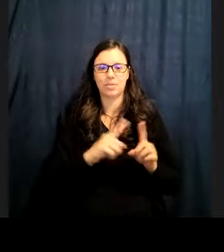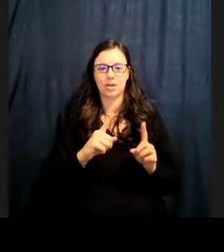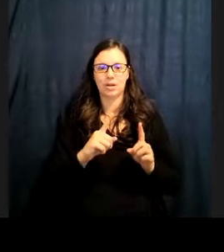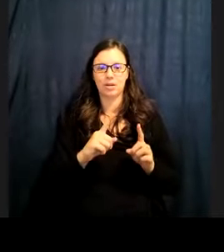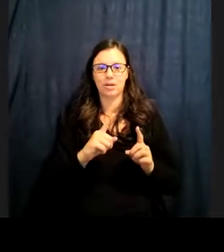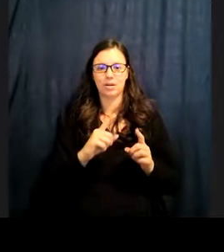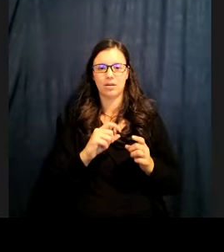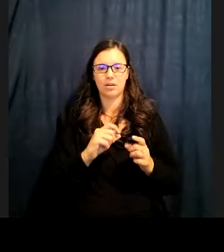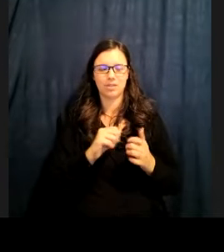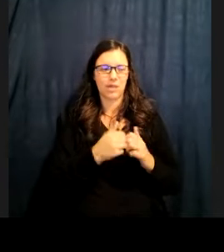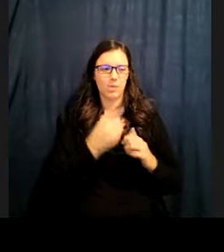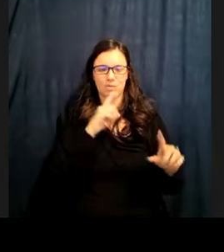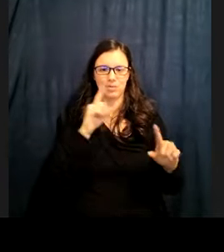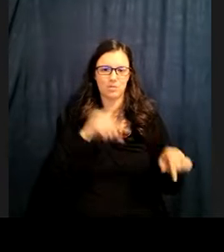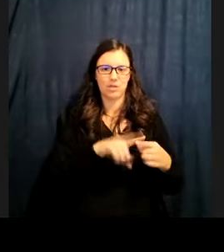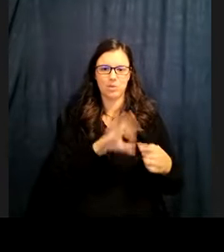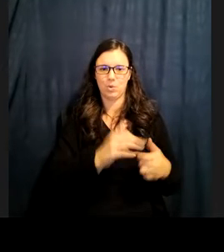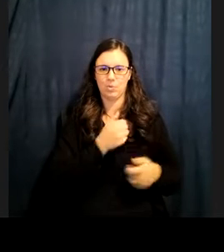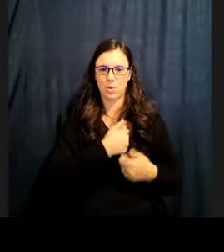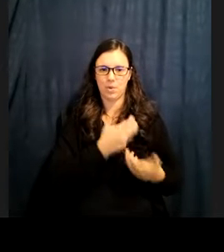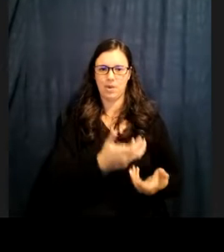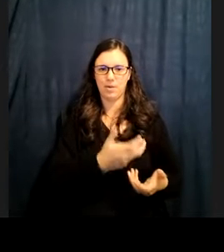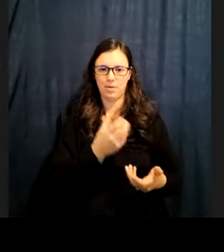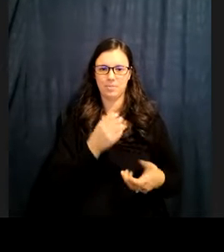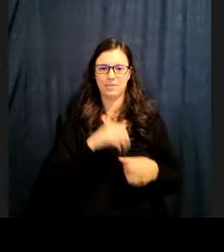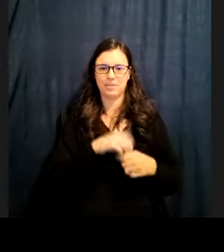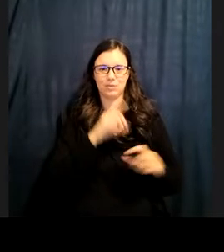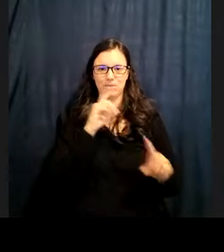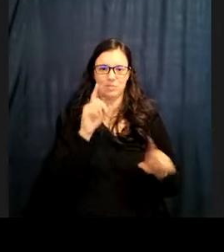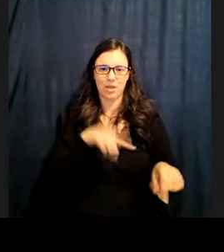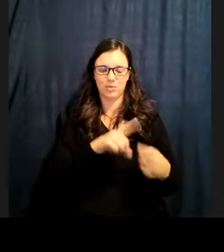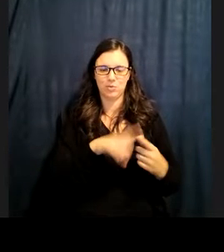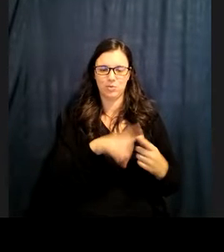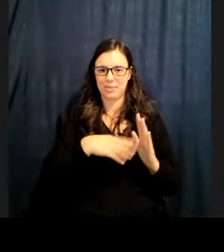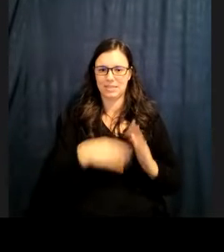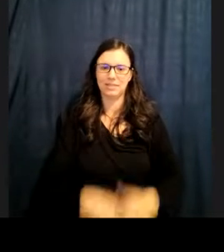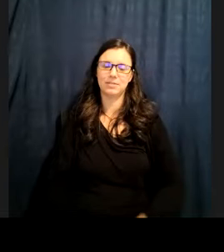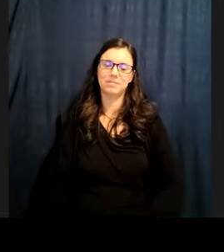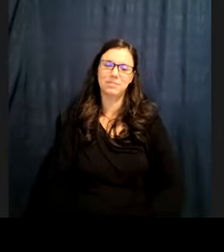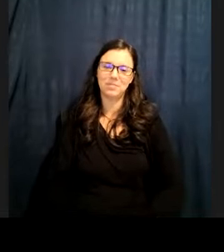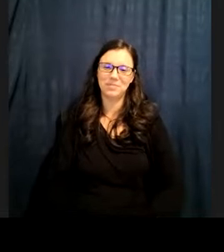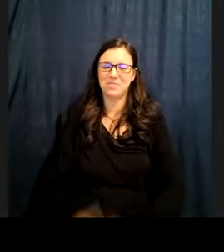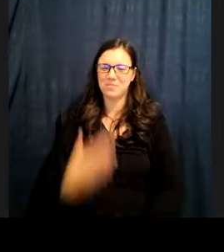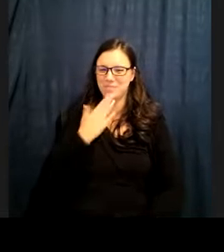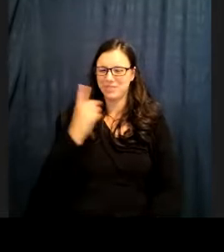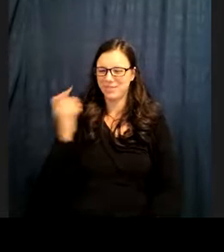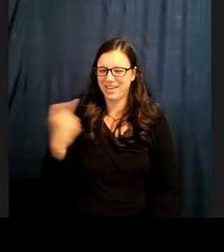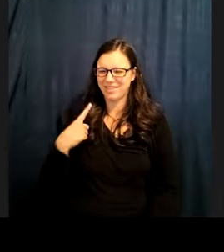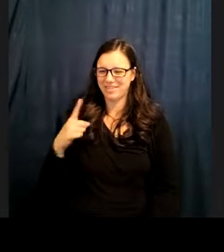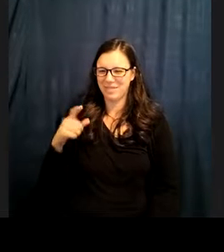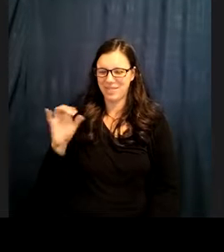how they've reacted to your poems in response to the painting. Well, thanks for asking about